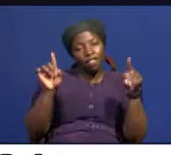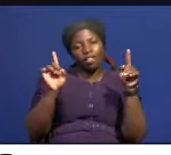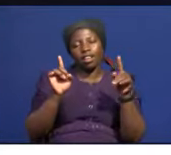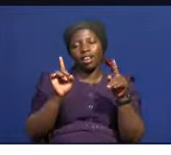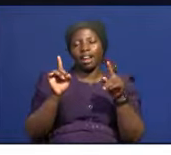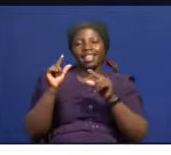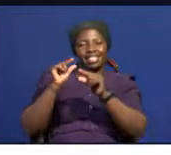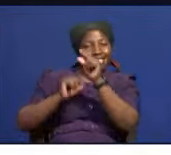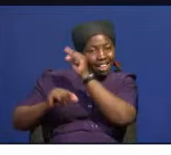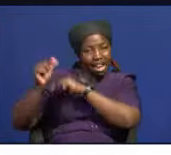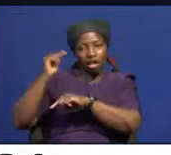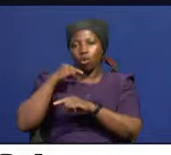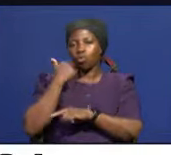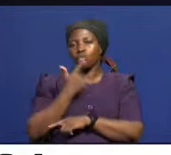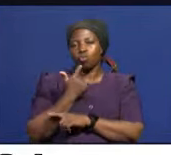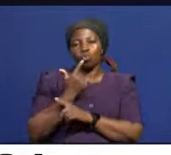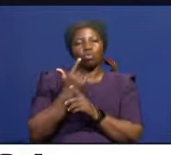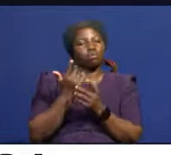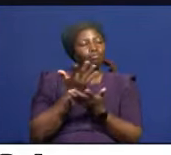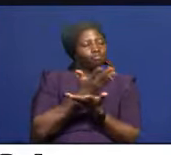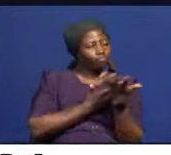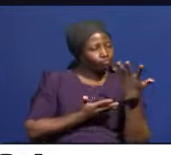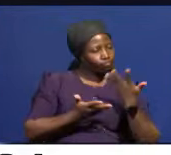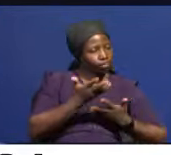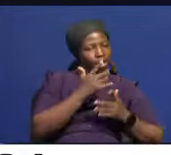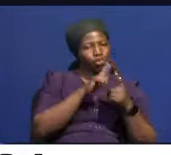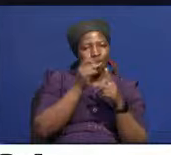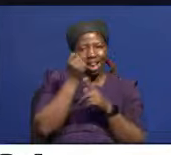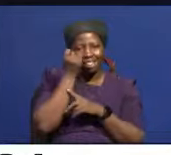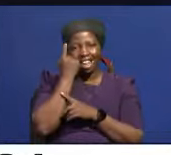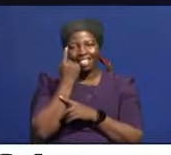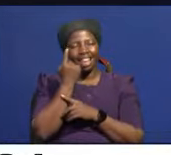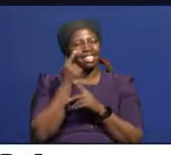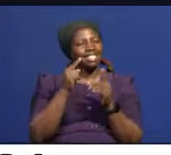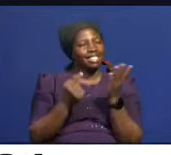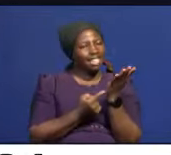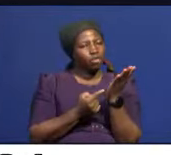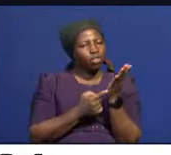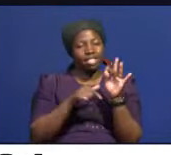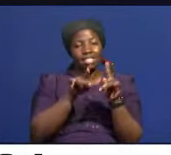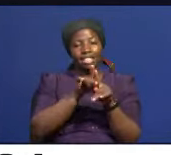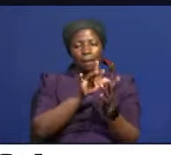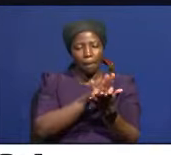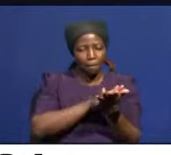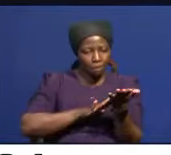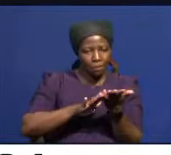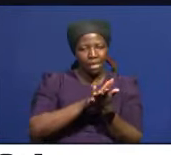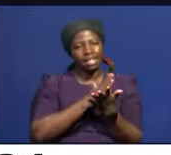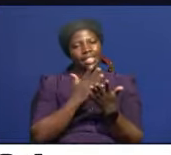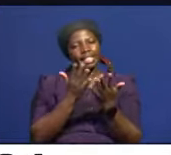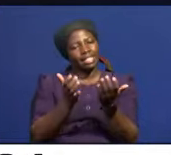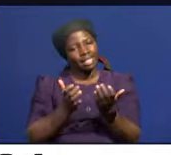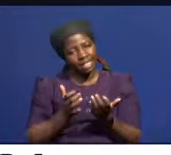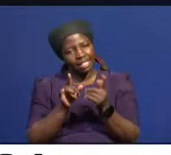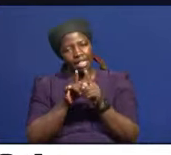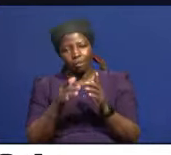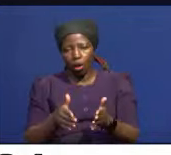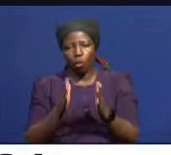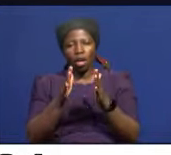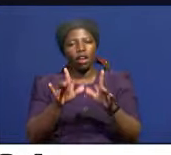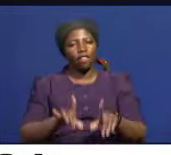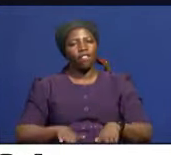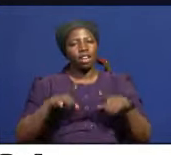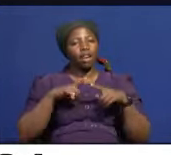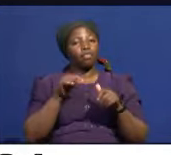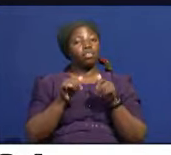which has been socialized to internalize technology as a basic need and way of life that is essential not only